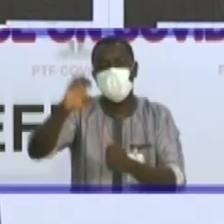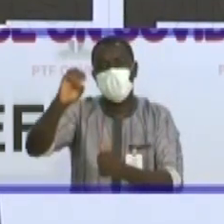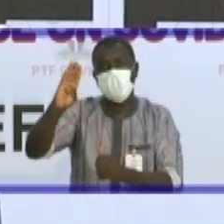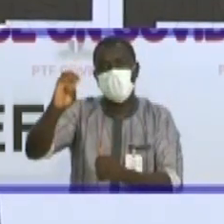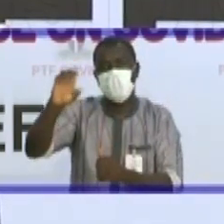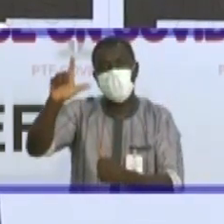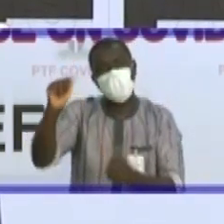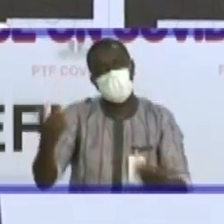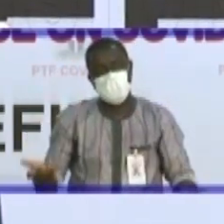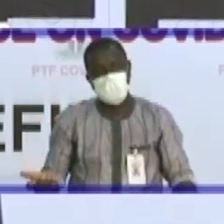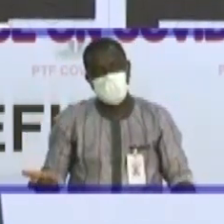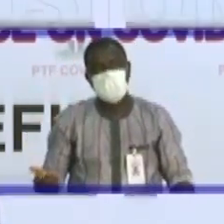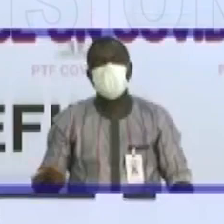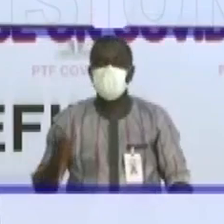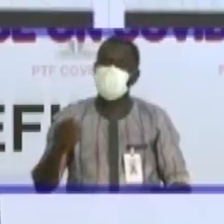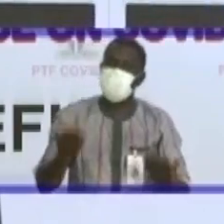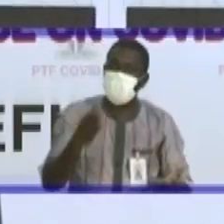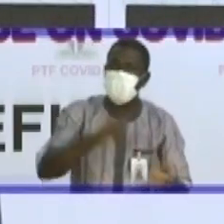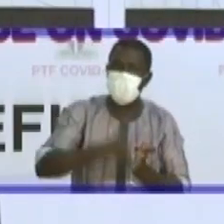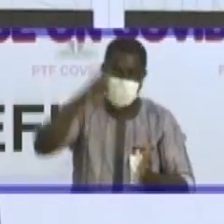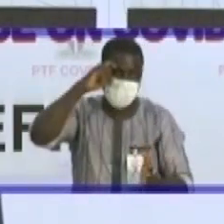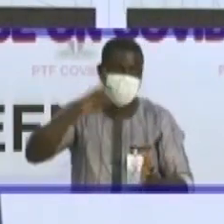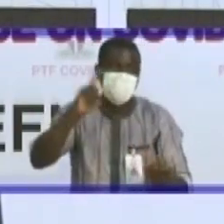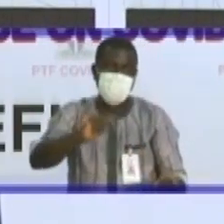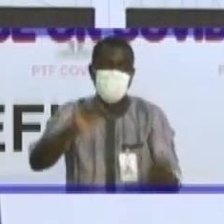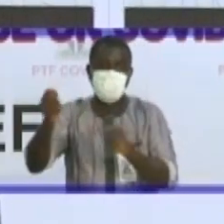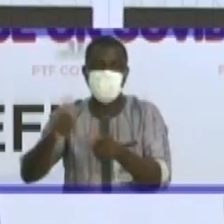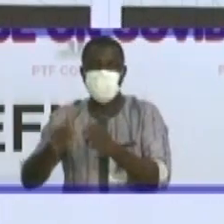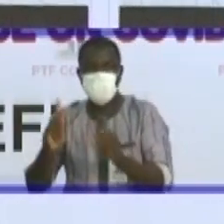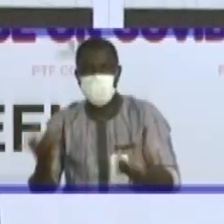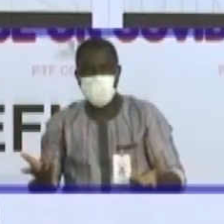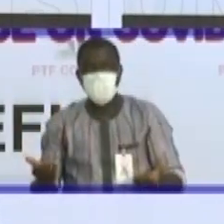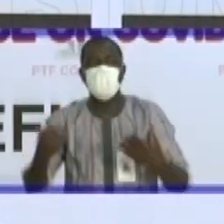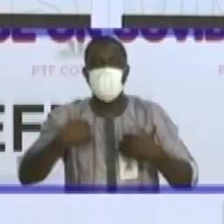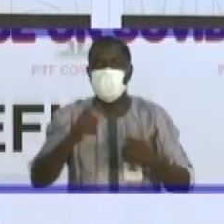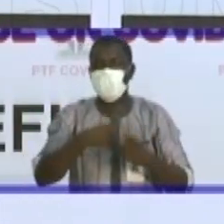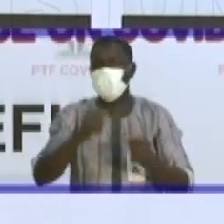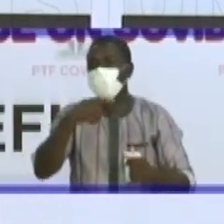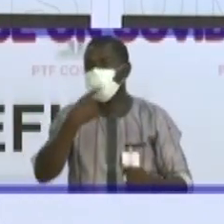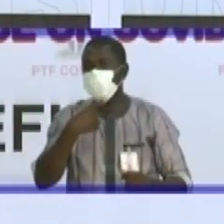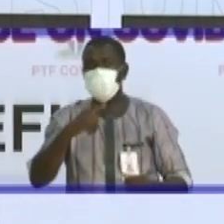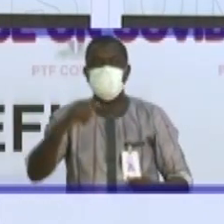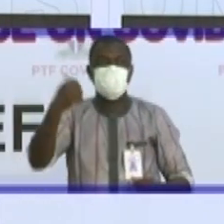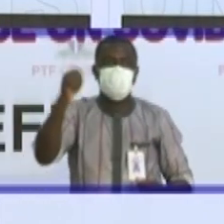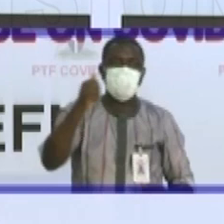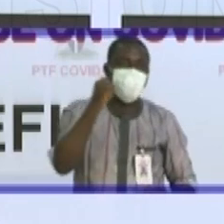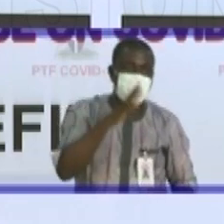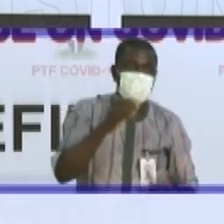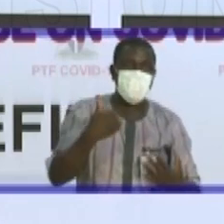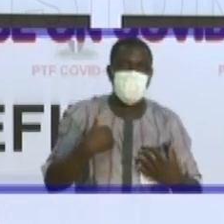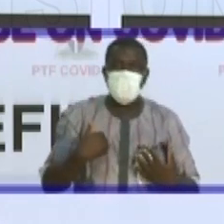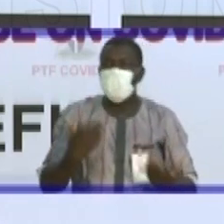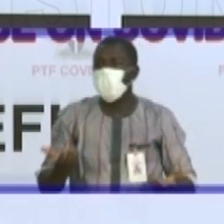that it was sexually transmitted. There was a small case series of 10 women who had severe COVID pneumonia, and